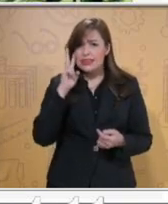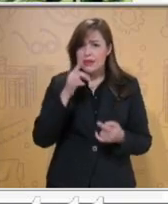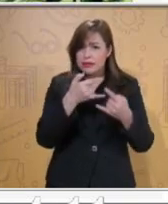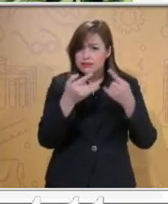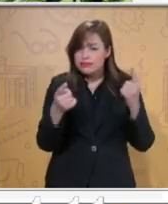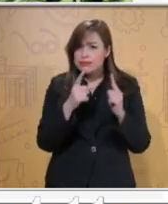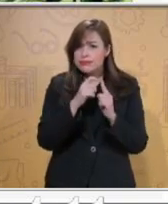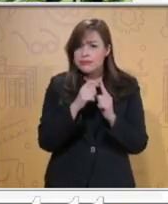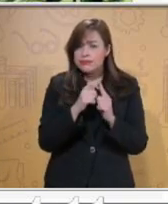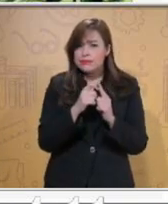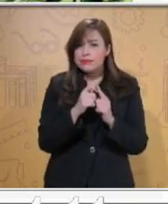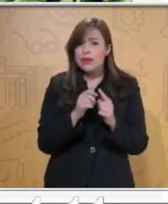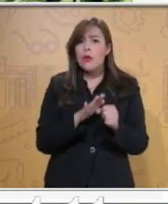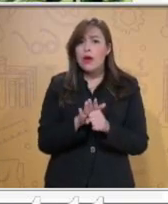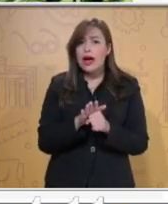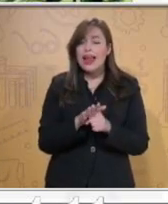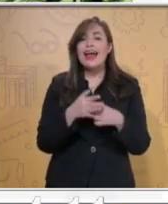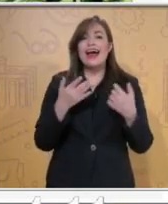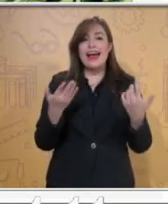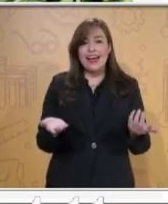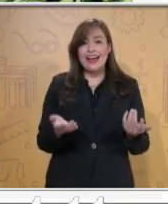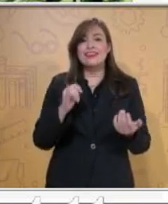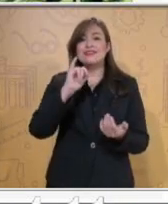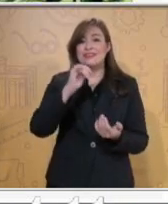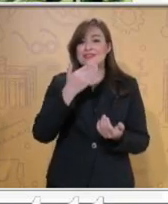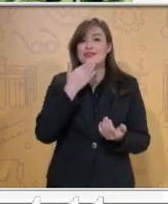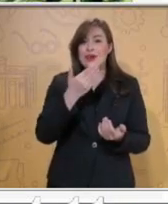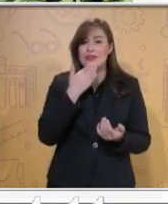Well, that's right. We're going to select